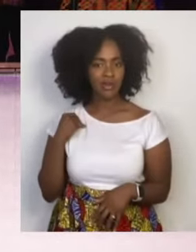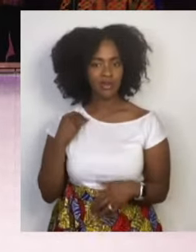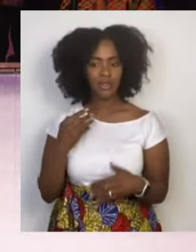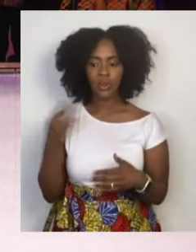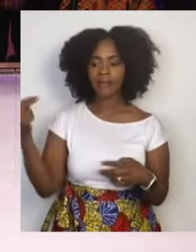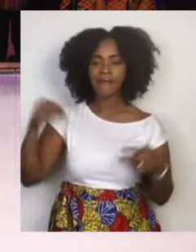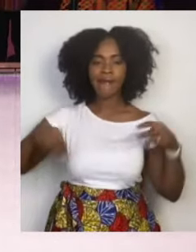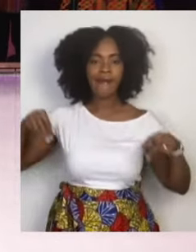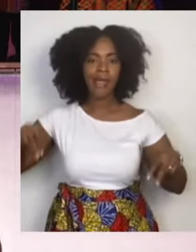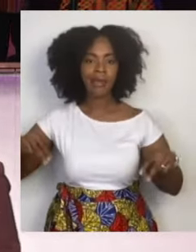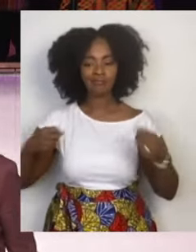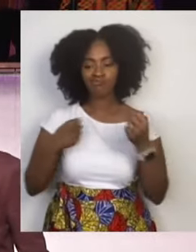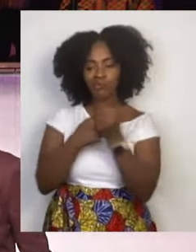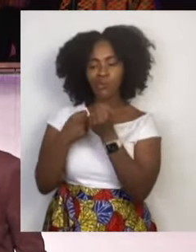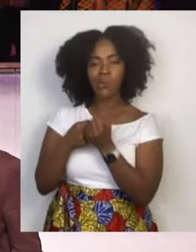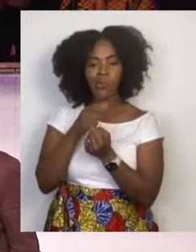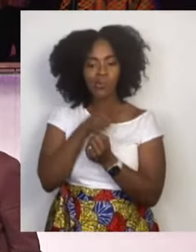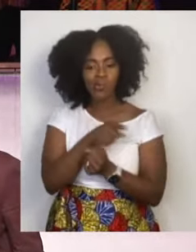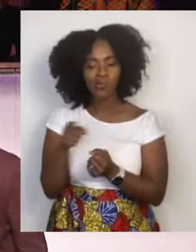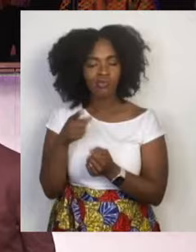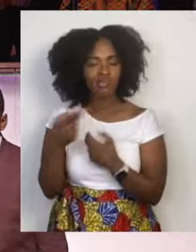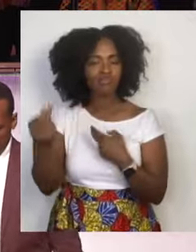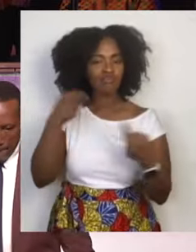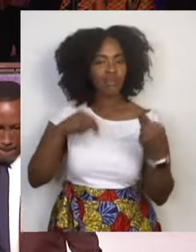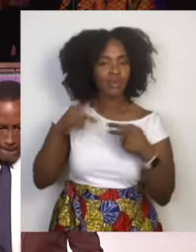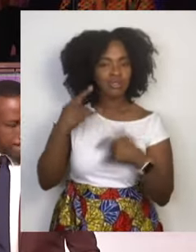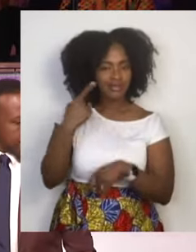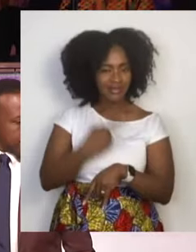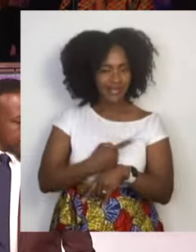Hallelujah. Thank you, Jesus.